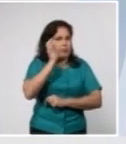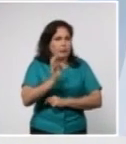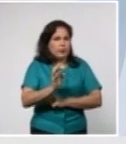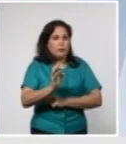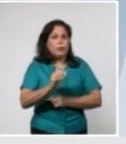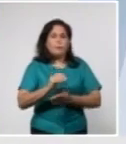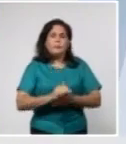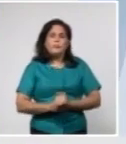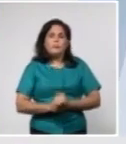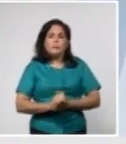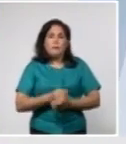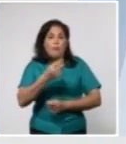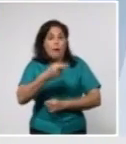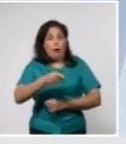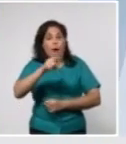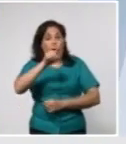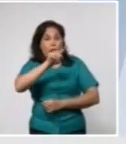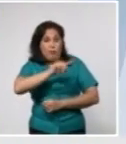824 people.